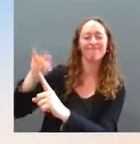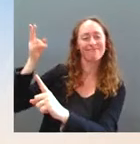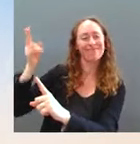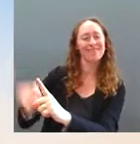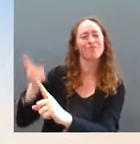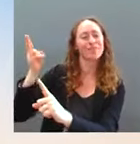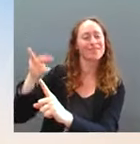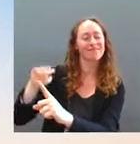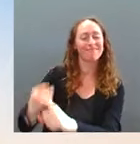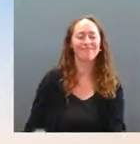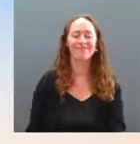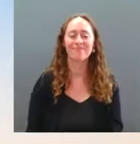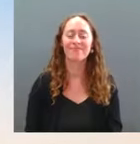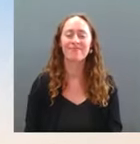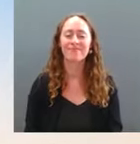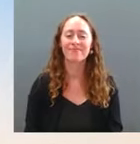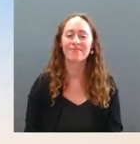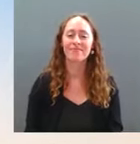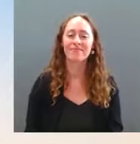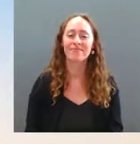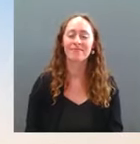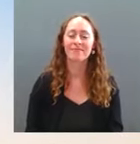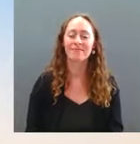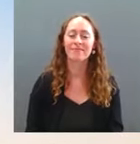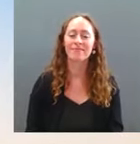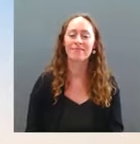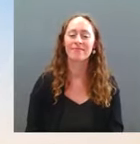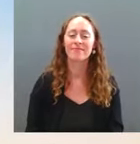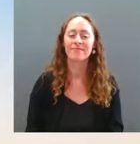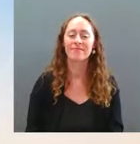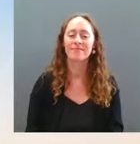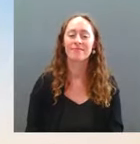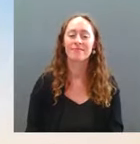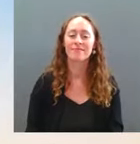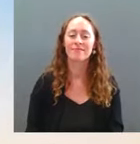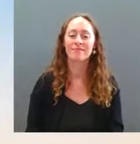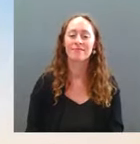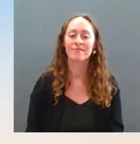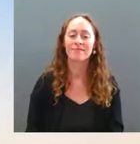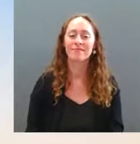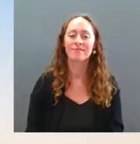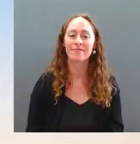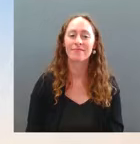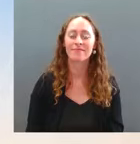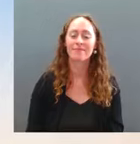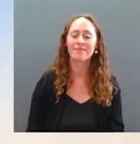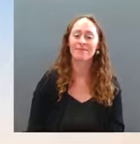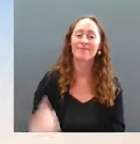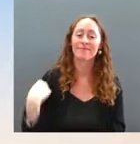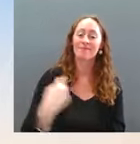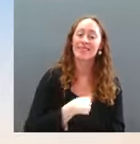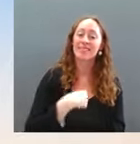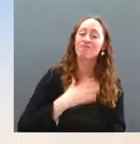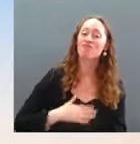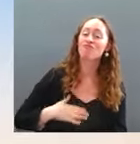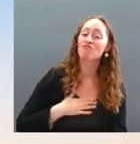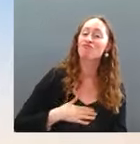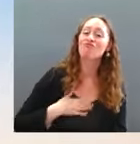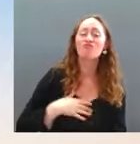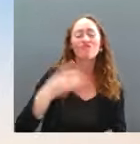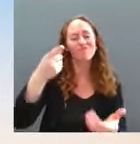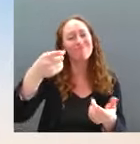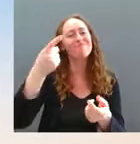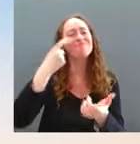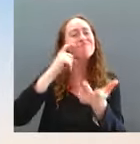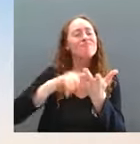of your team. I wonder if this means you're now working your notice. I'm sorry, what? Whether you're now, is that an American phrase? Whether you're now working